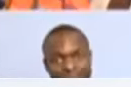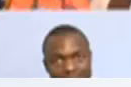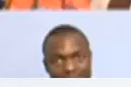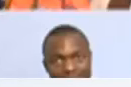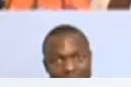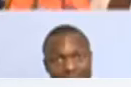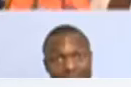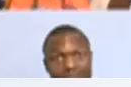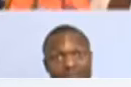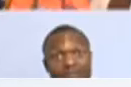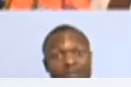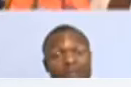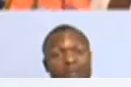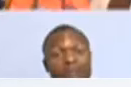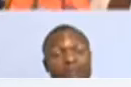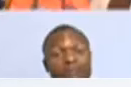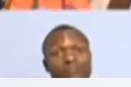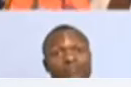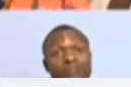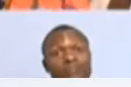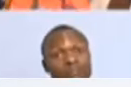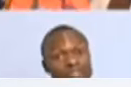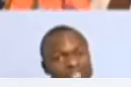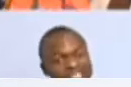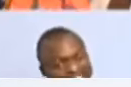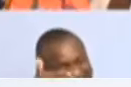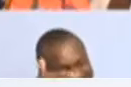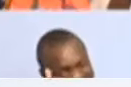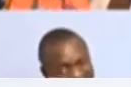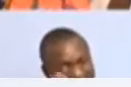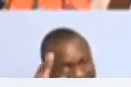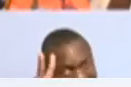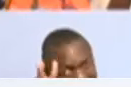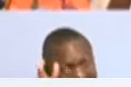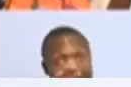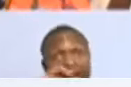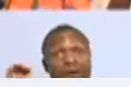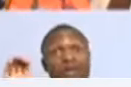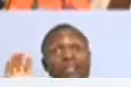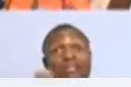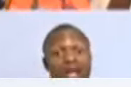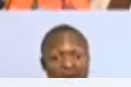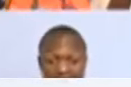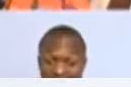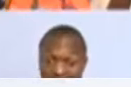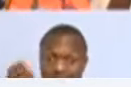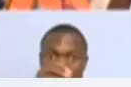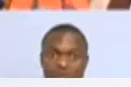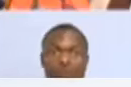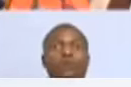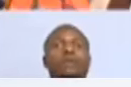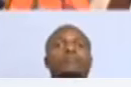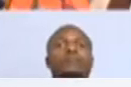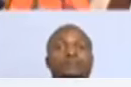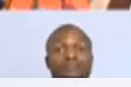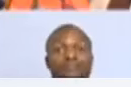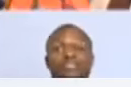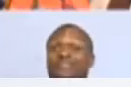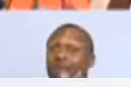by a whopping close to 300,000 additional numbers. Very